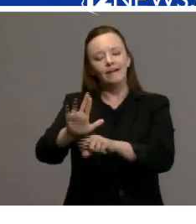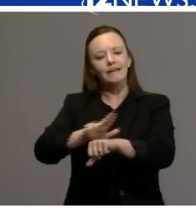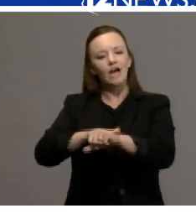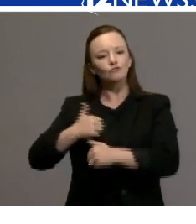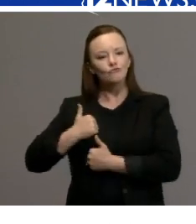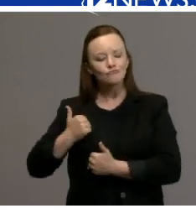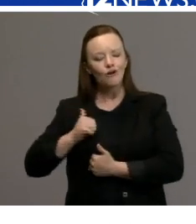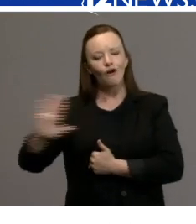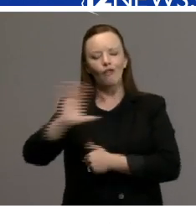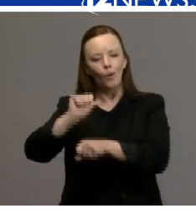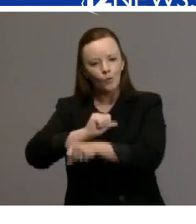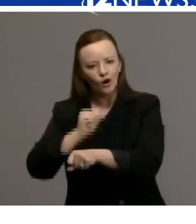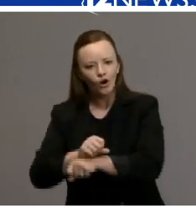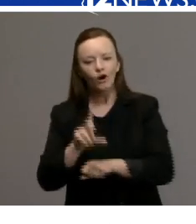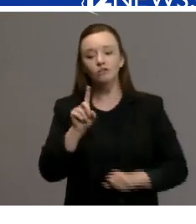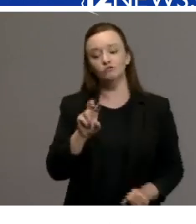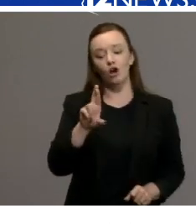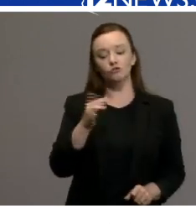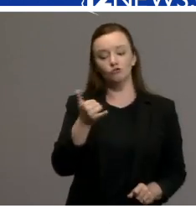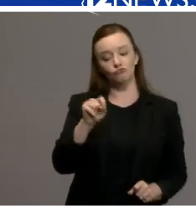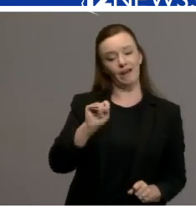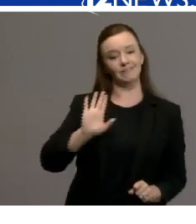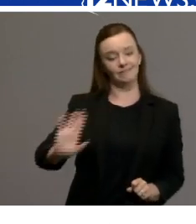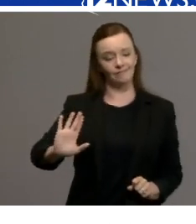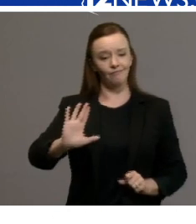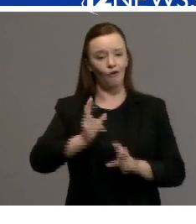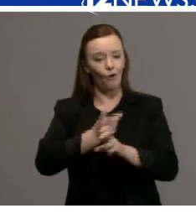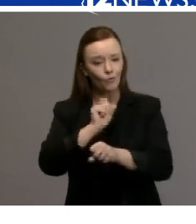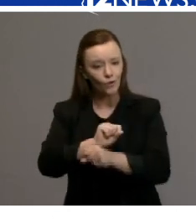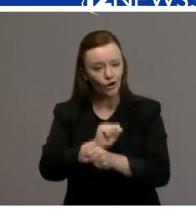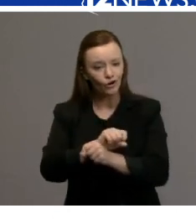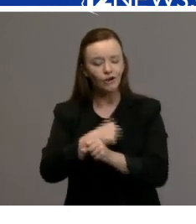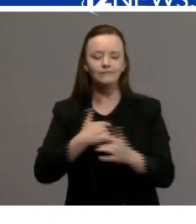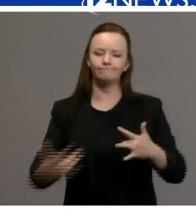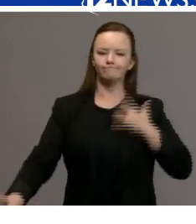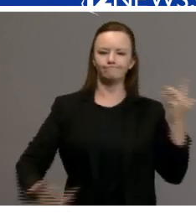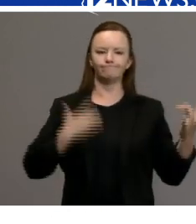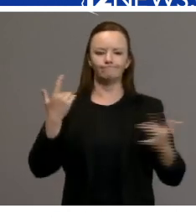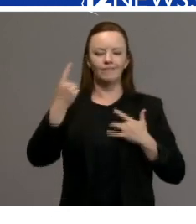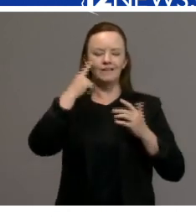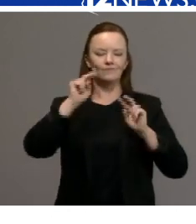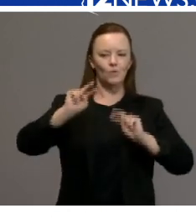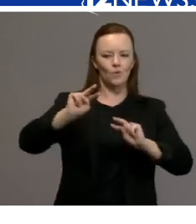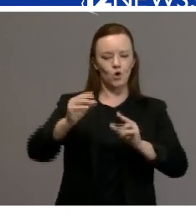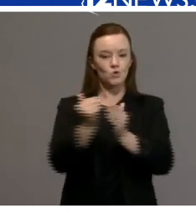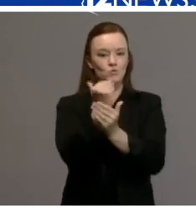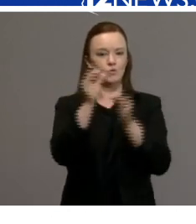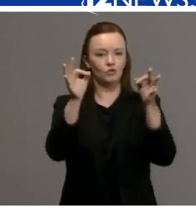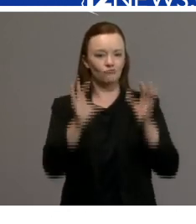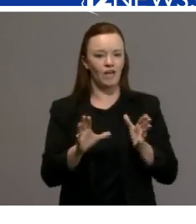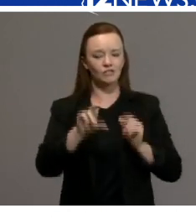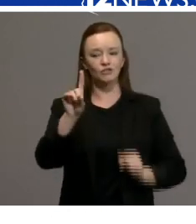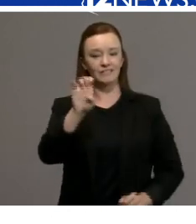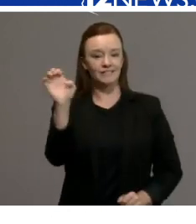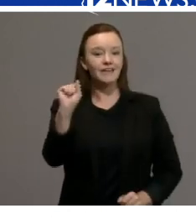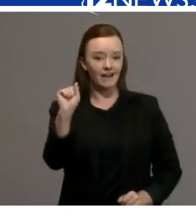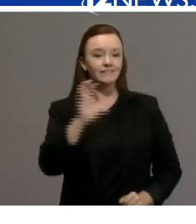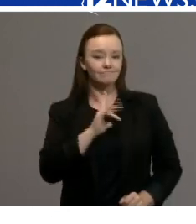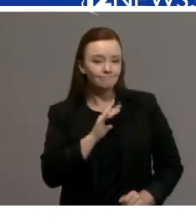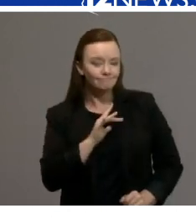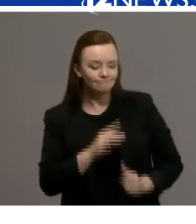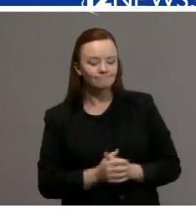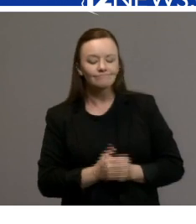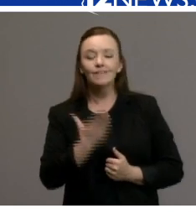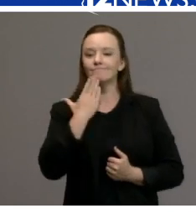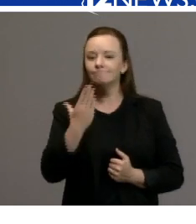hard work. I'm excited for our new director at Department of Economic Security. I'm thankful to Tom